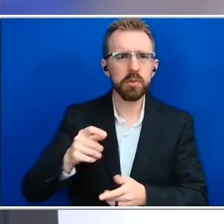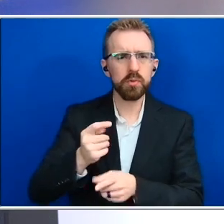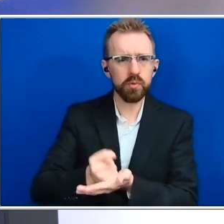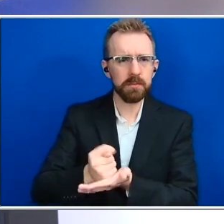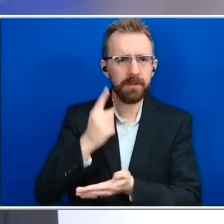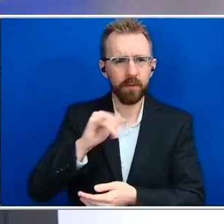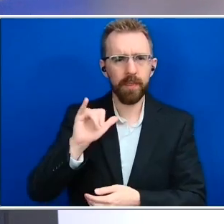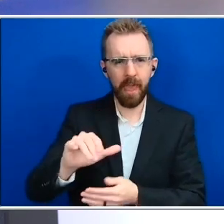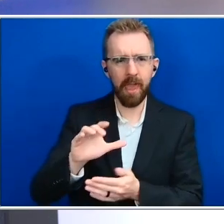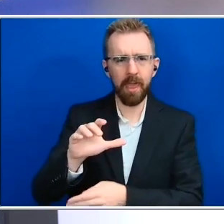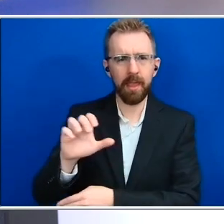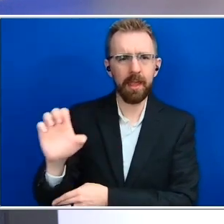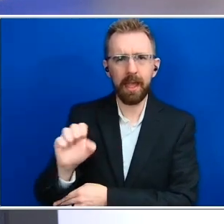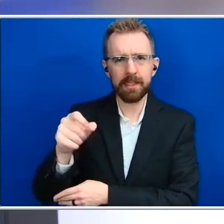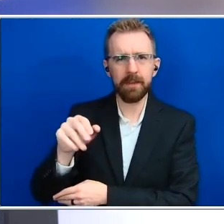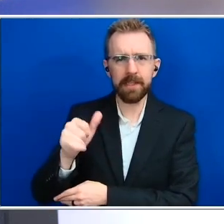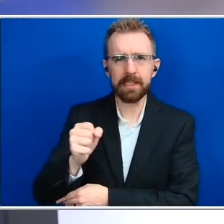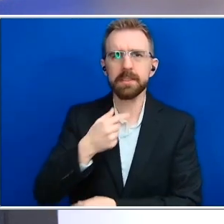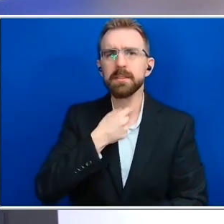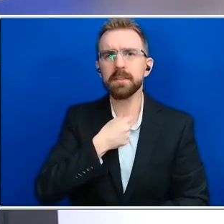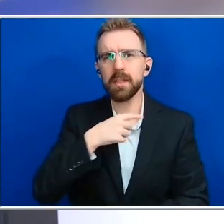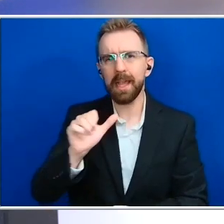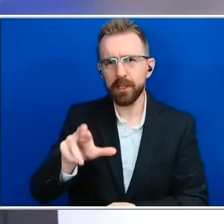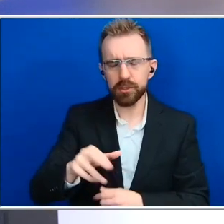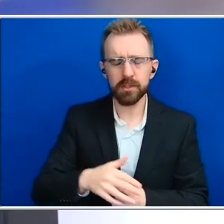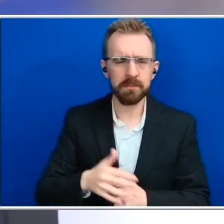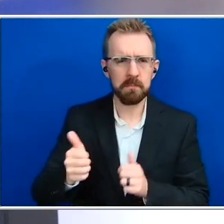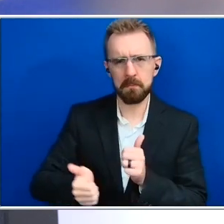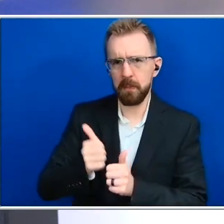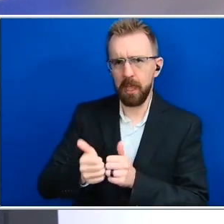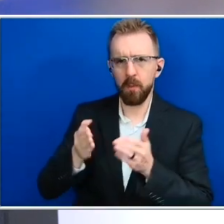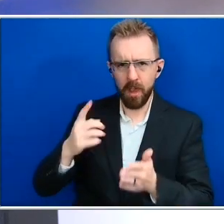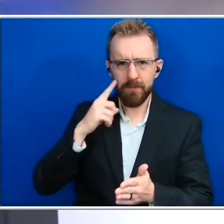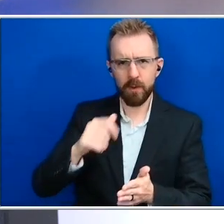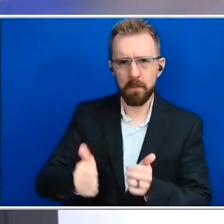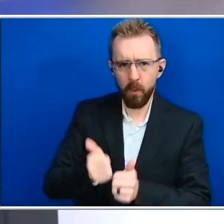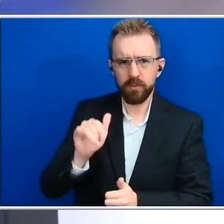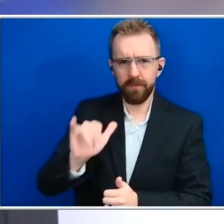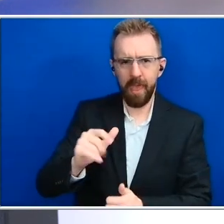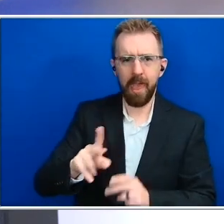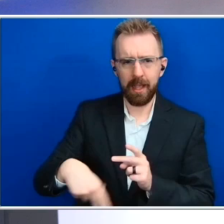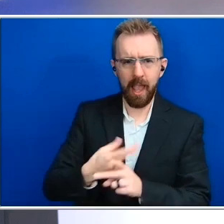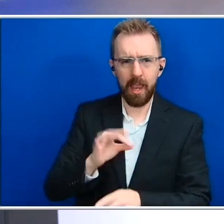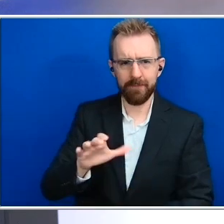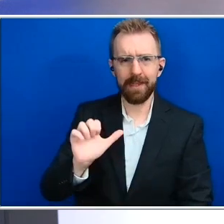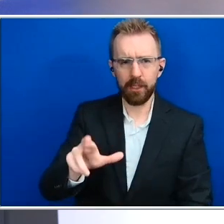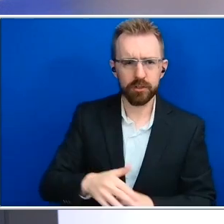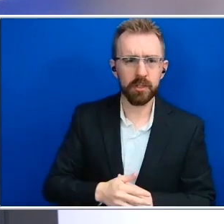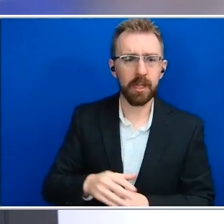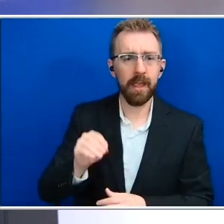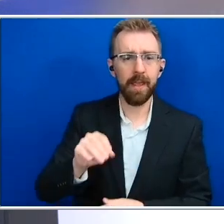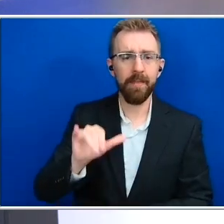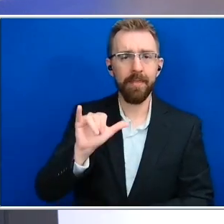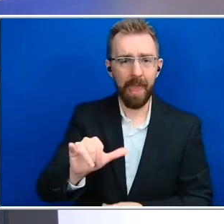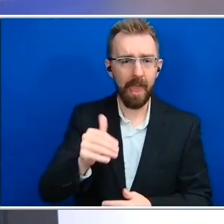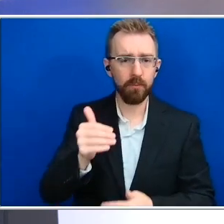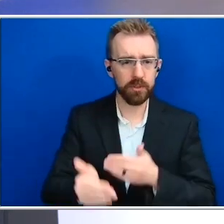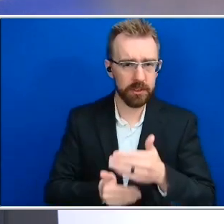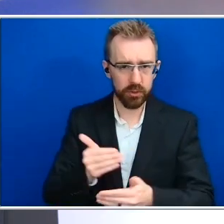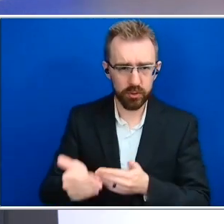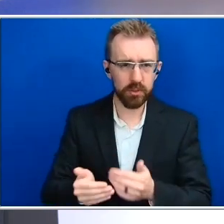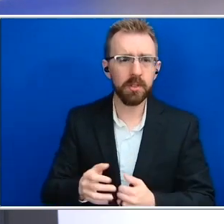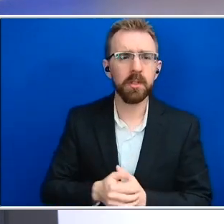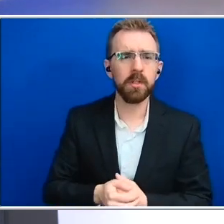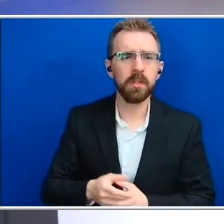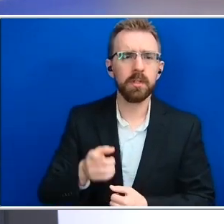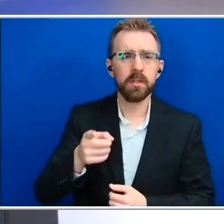Still it's primary mode for most of the esophagus cancer. And in that procedure, you're a surgeon, you can explain it